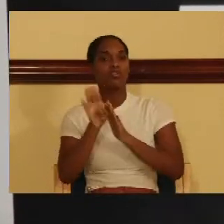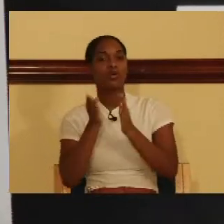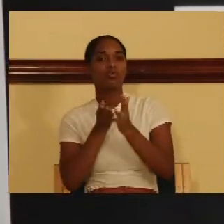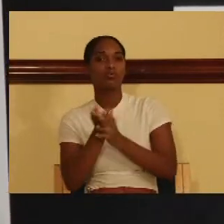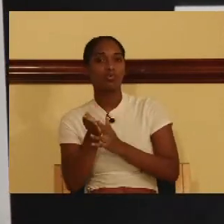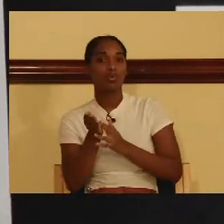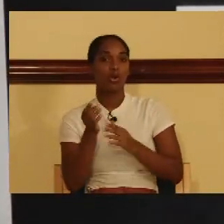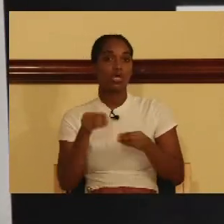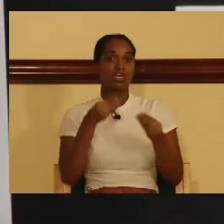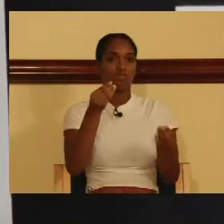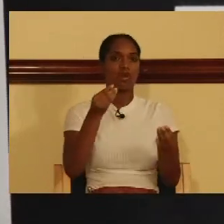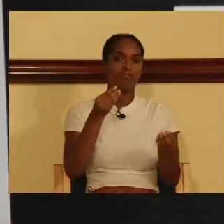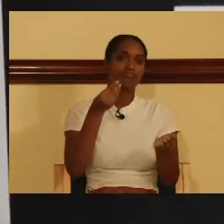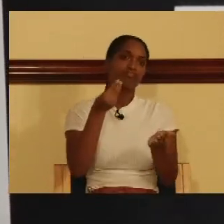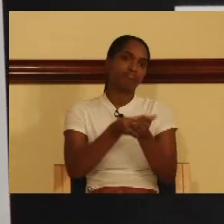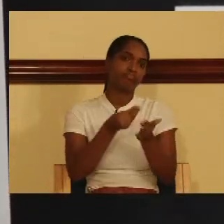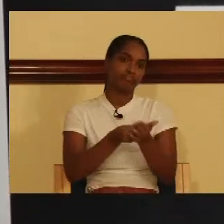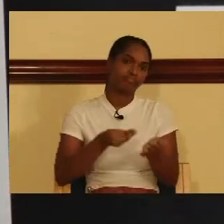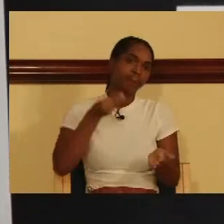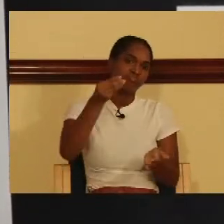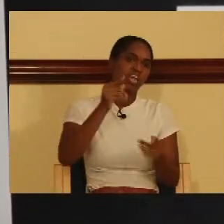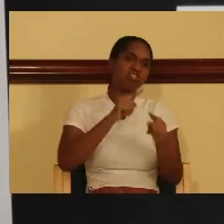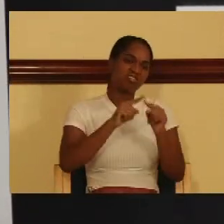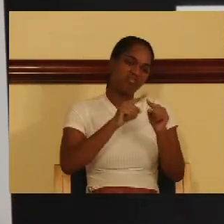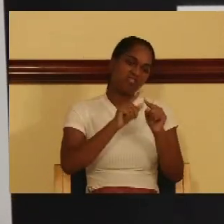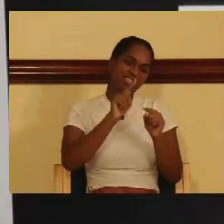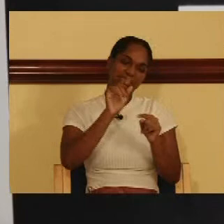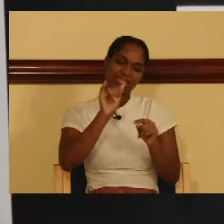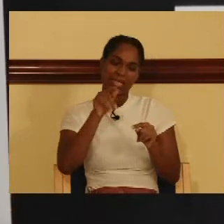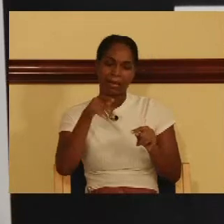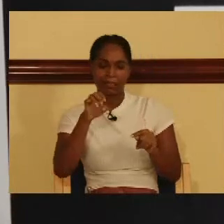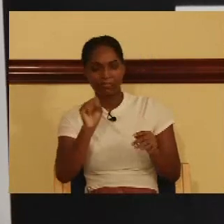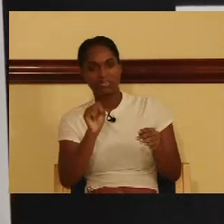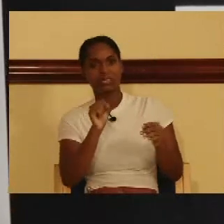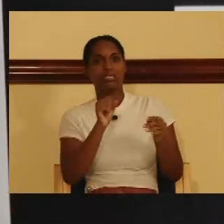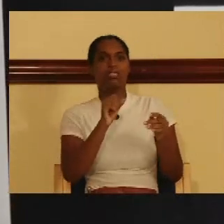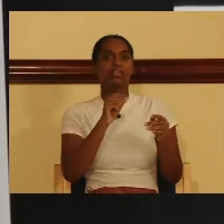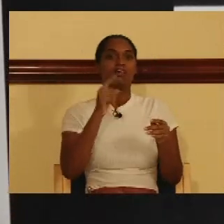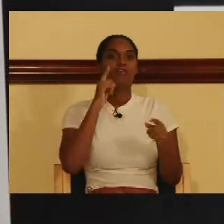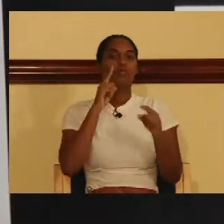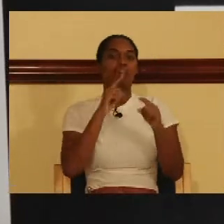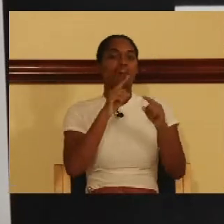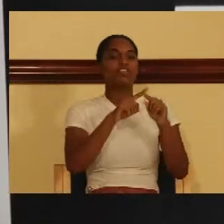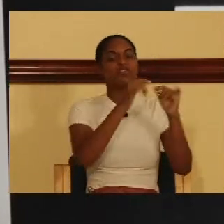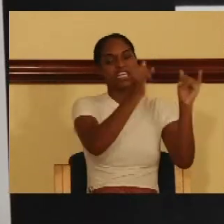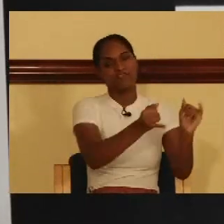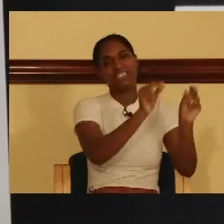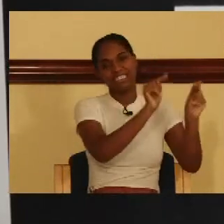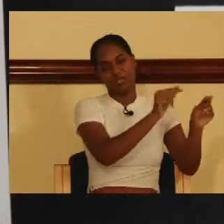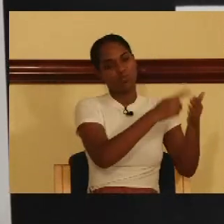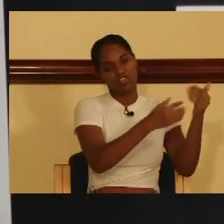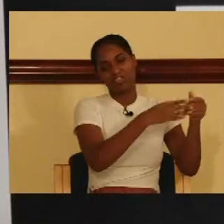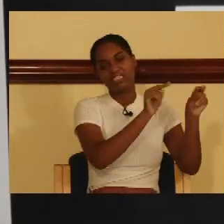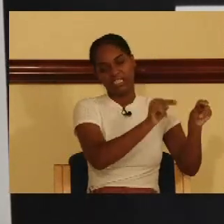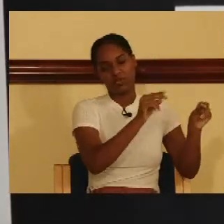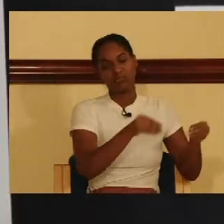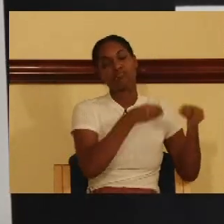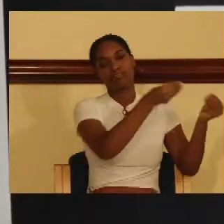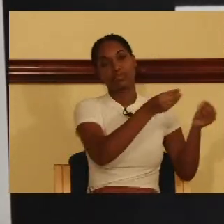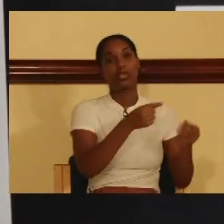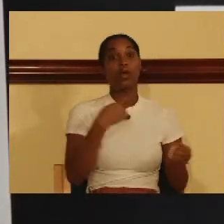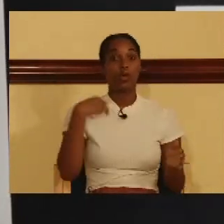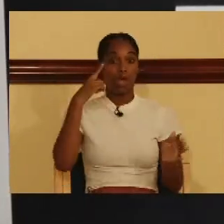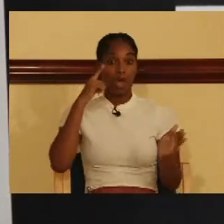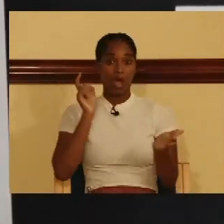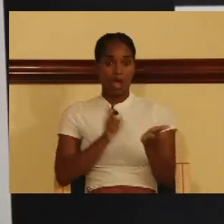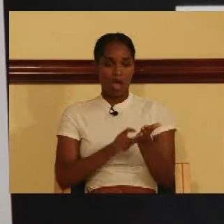provision of grants of different kinds based on the individual need. First of all, though, we identify and